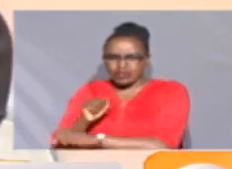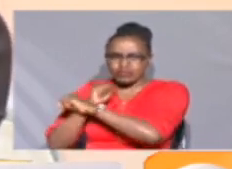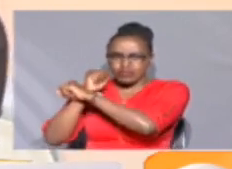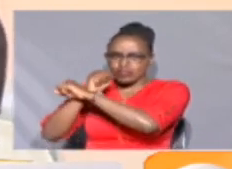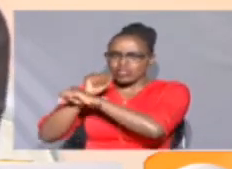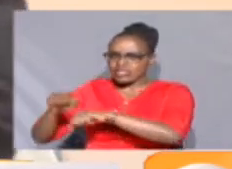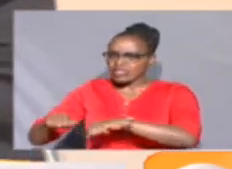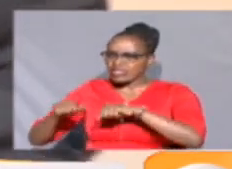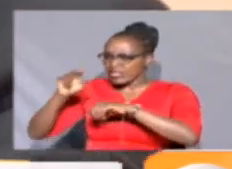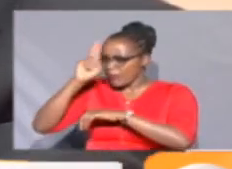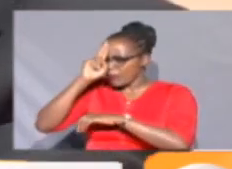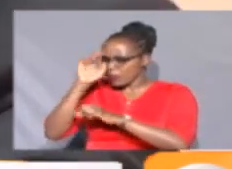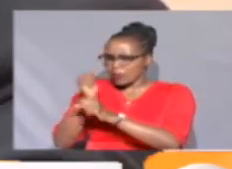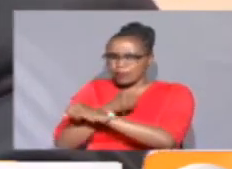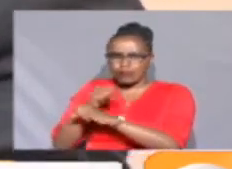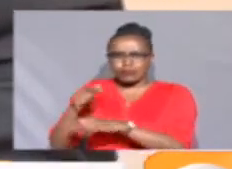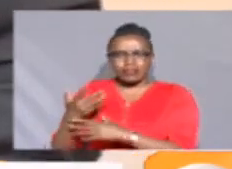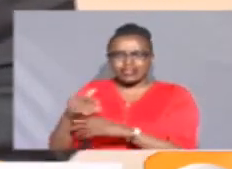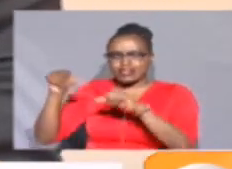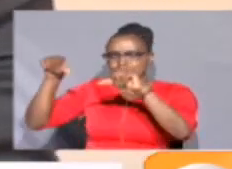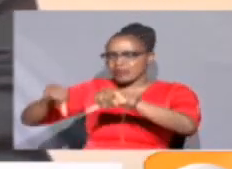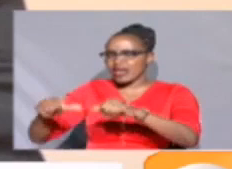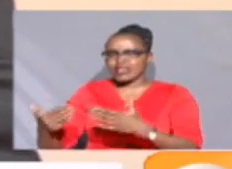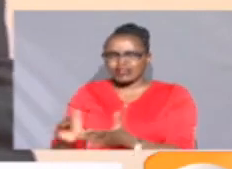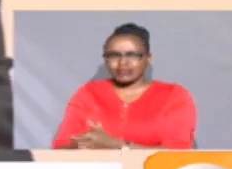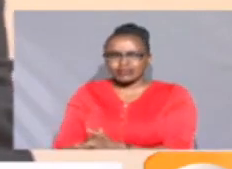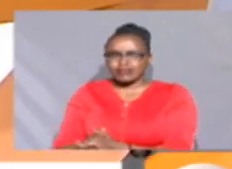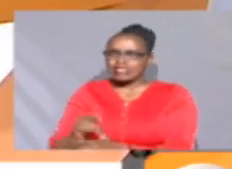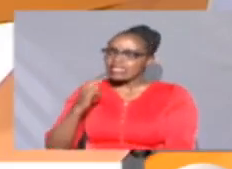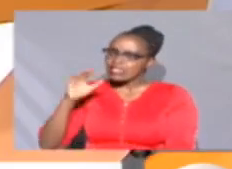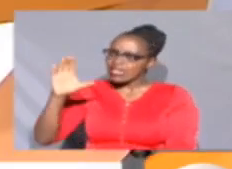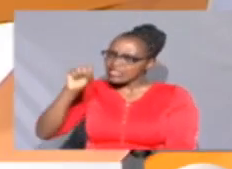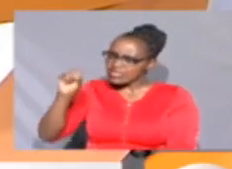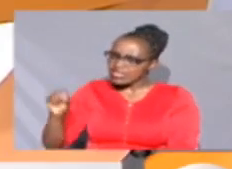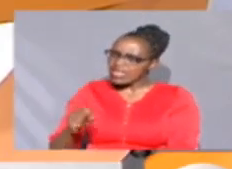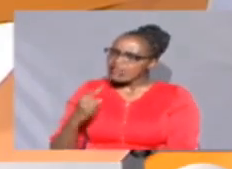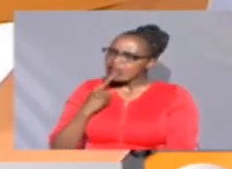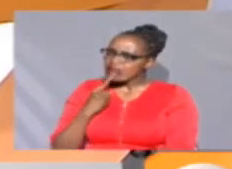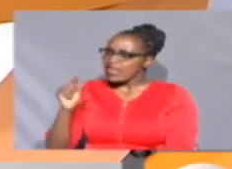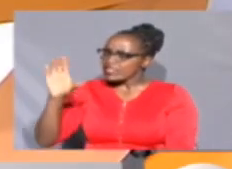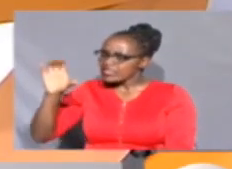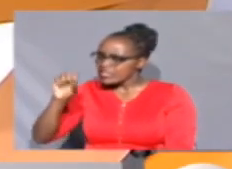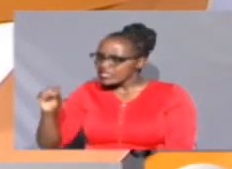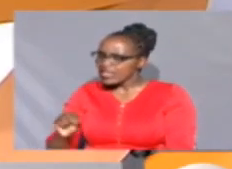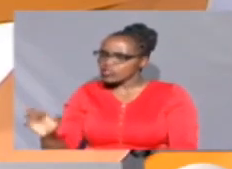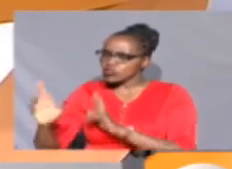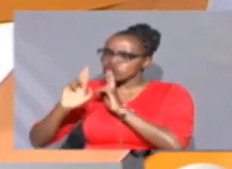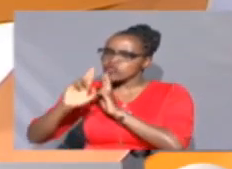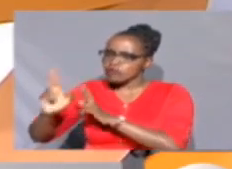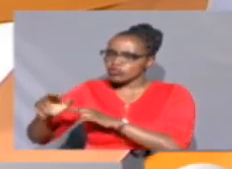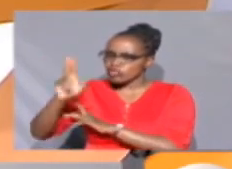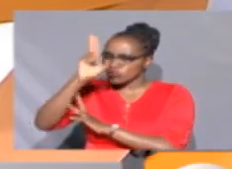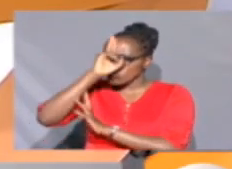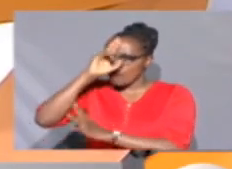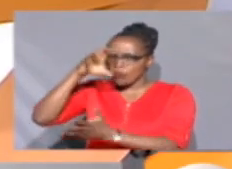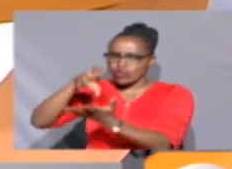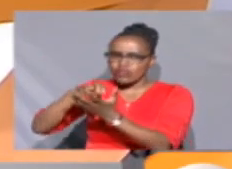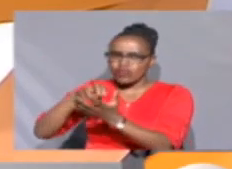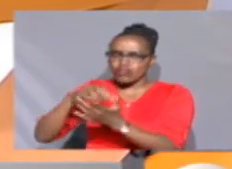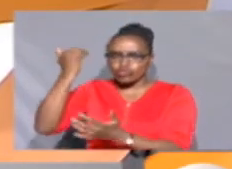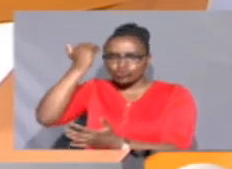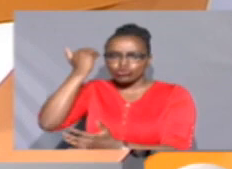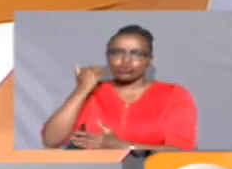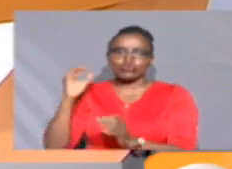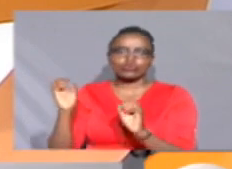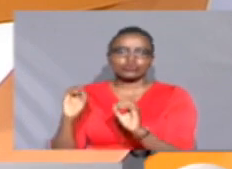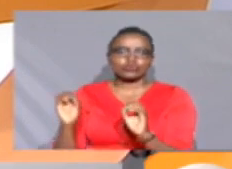senior police officers? You get fracas. Why? Tell the CS, Hussein, tell the CS to report to a police station or to court. First